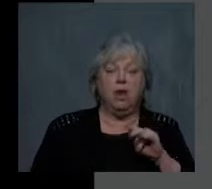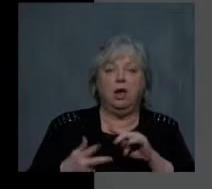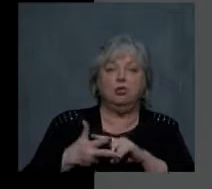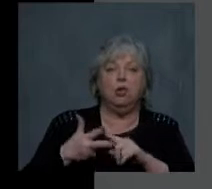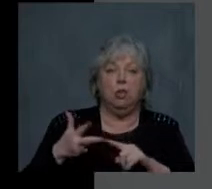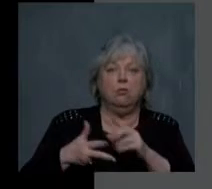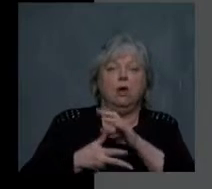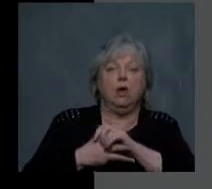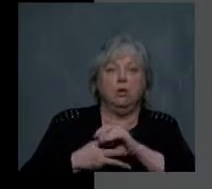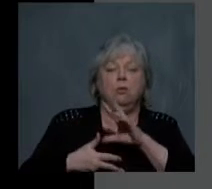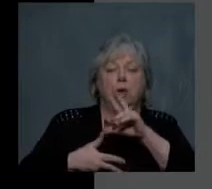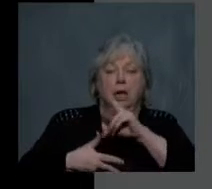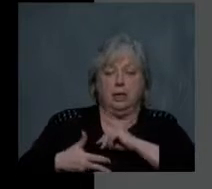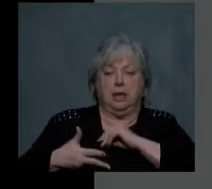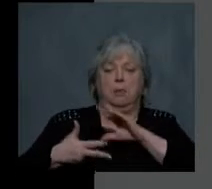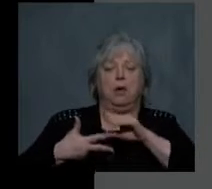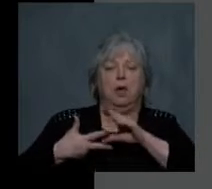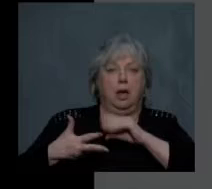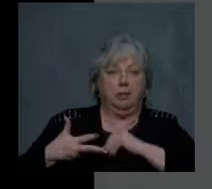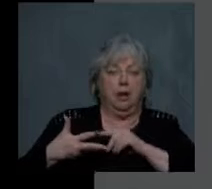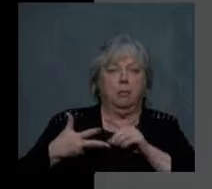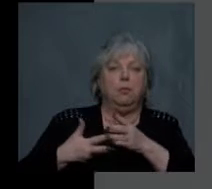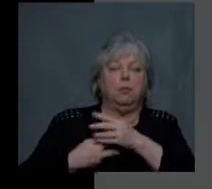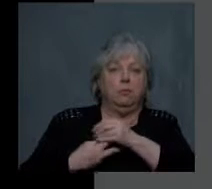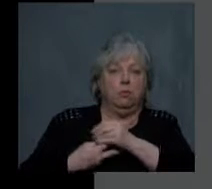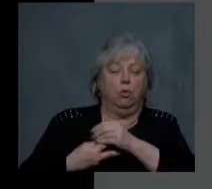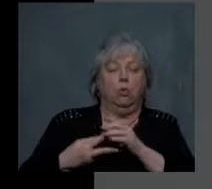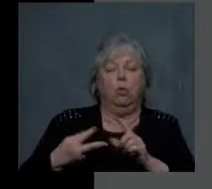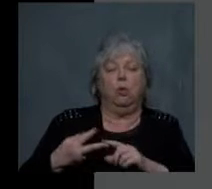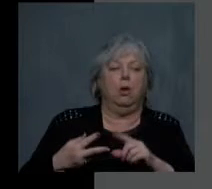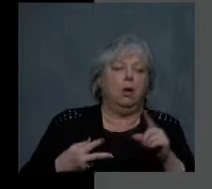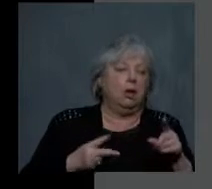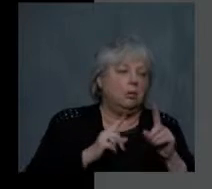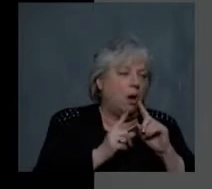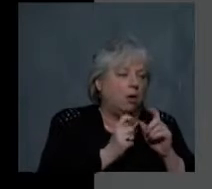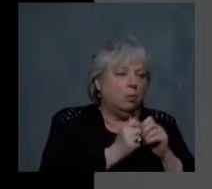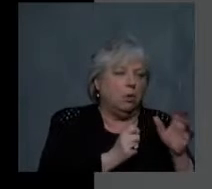3 changes. Mr. Walker consulted his client and